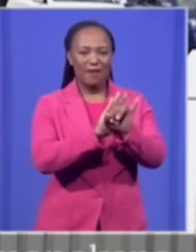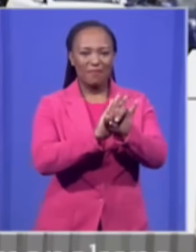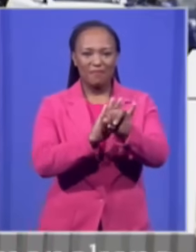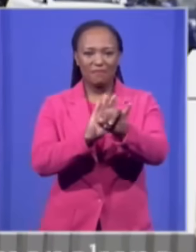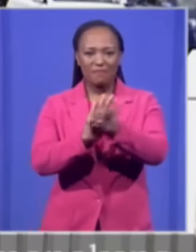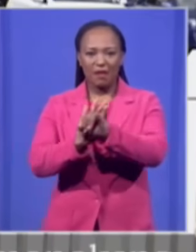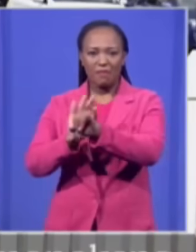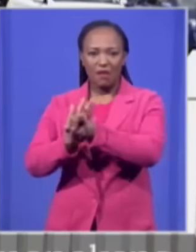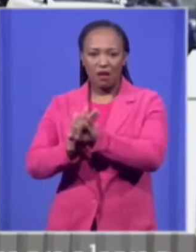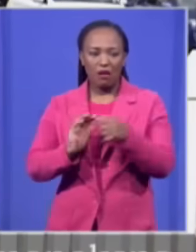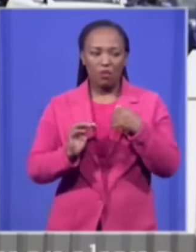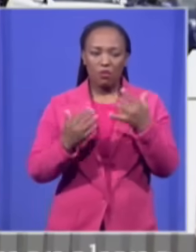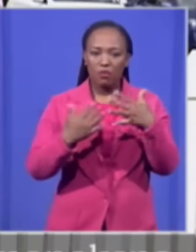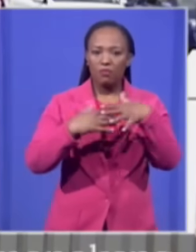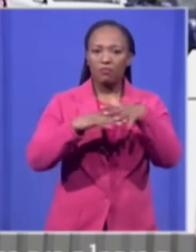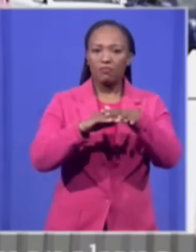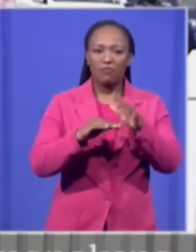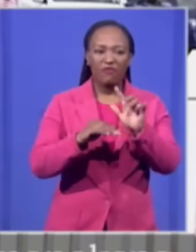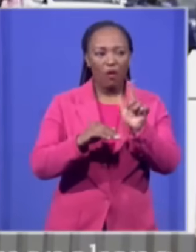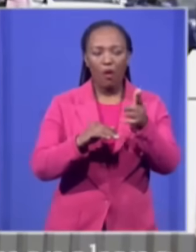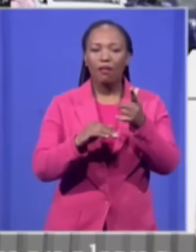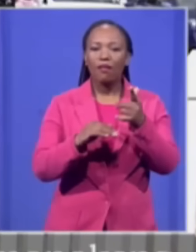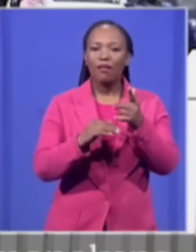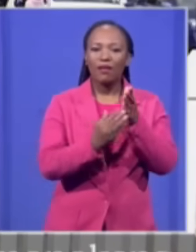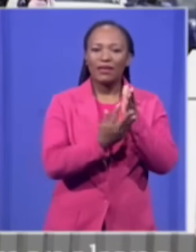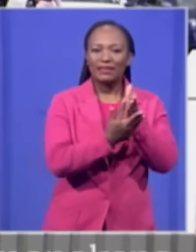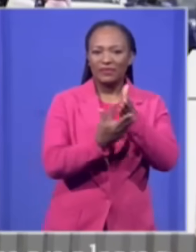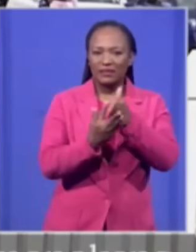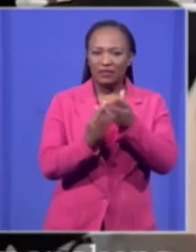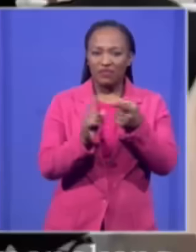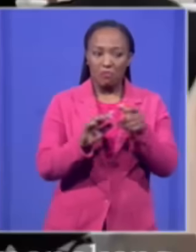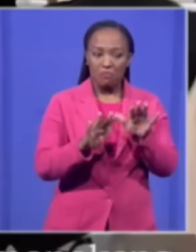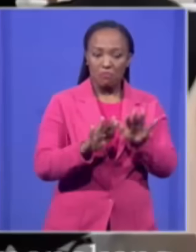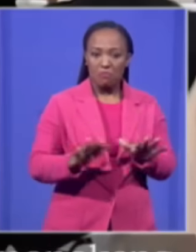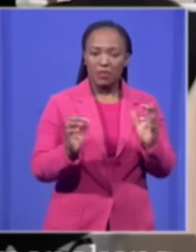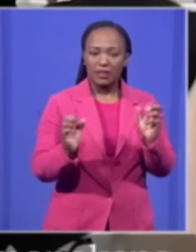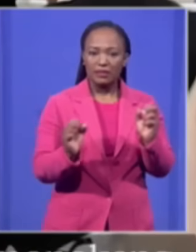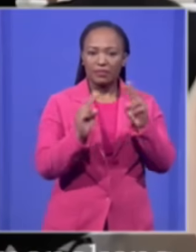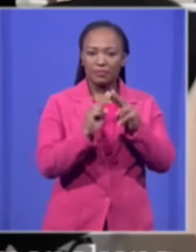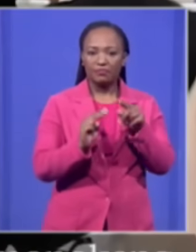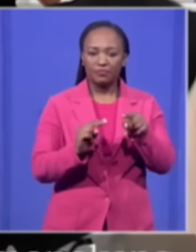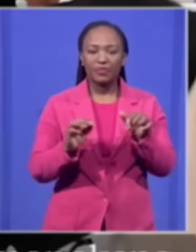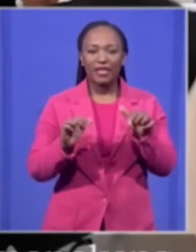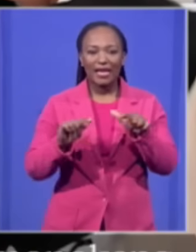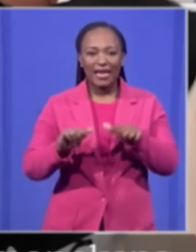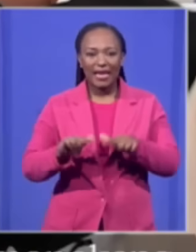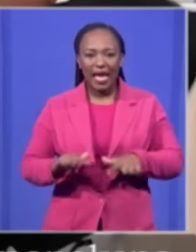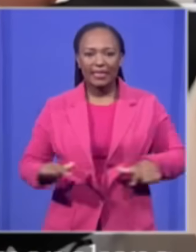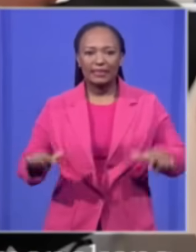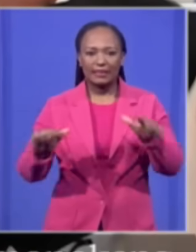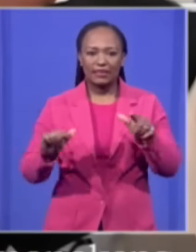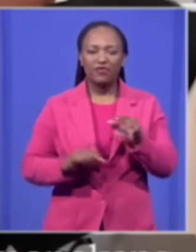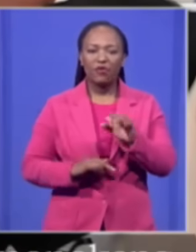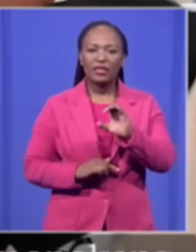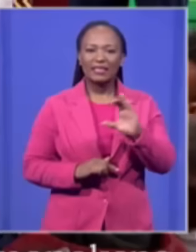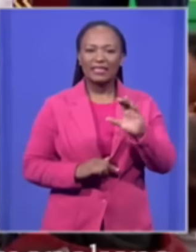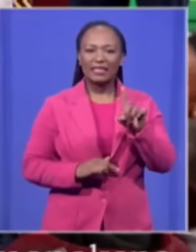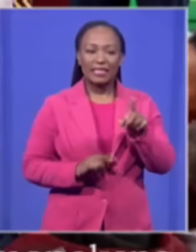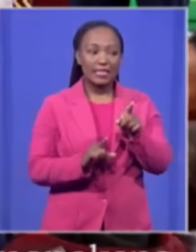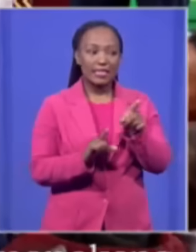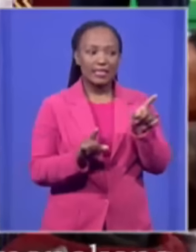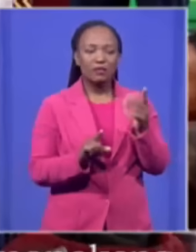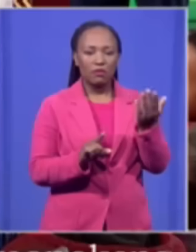to implement all the interventions that come from that summit. Ditshatse tsa kgodiso ya bana di fuwa monyetla wa ho ingodisa